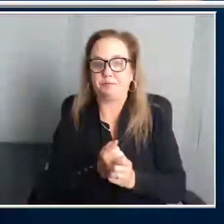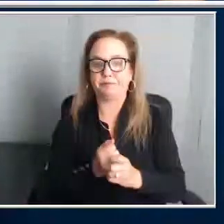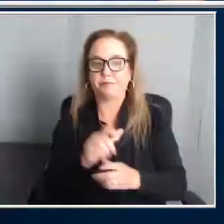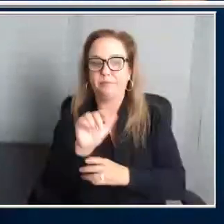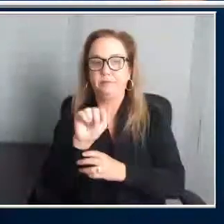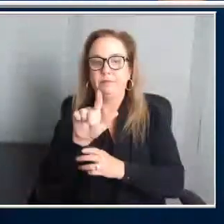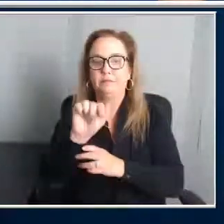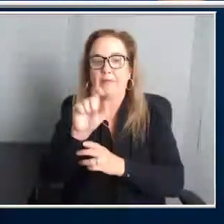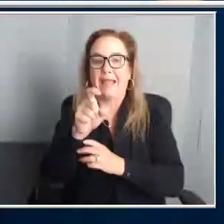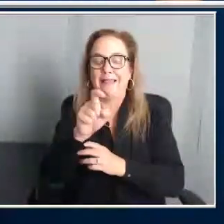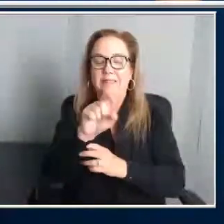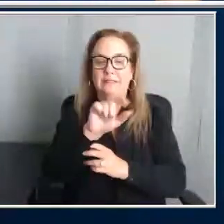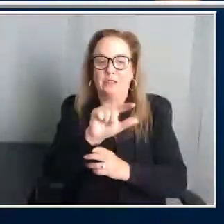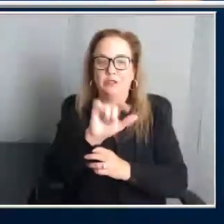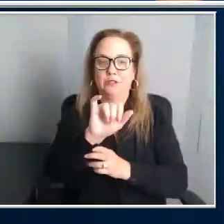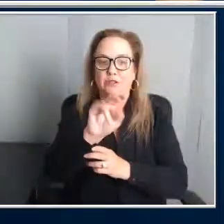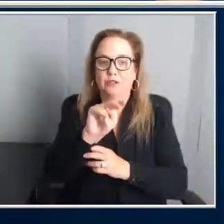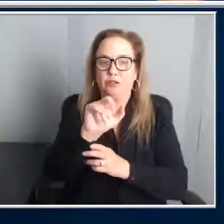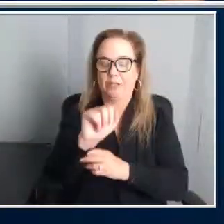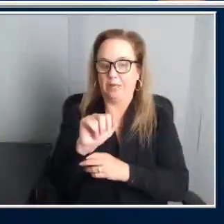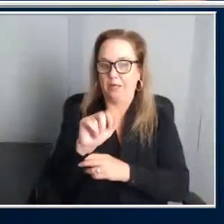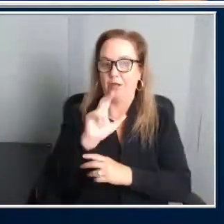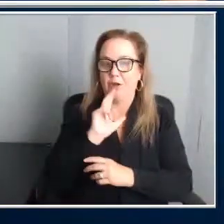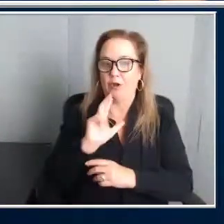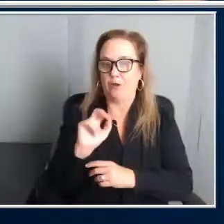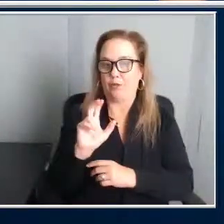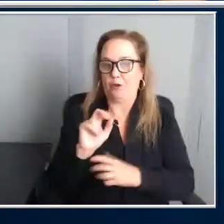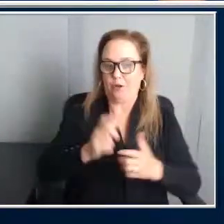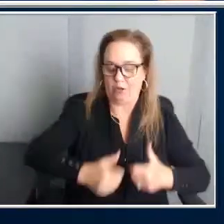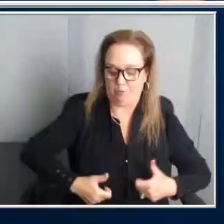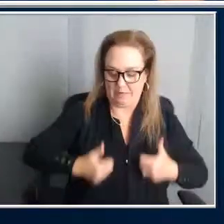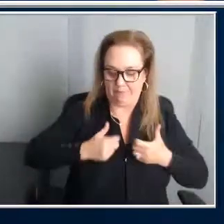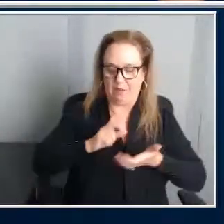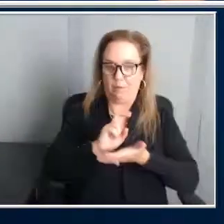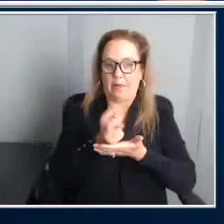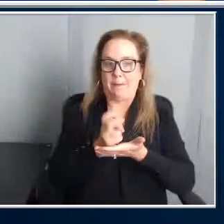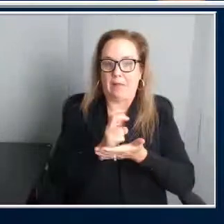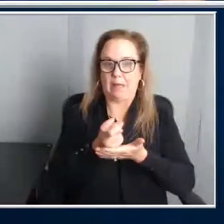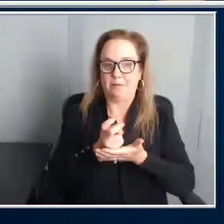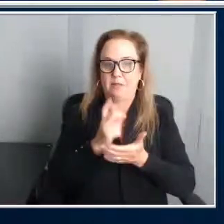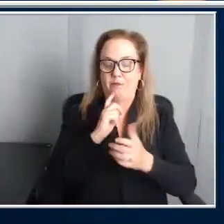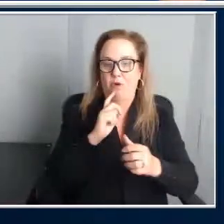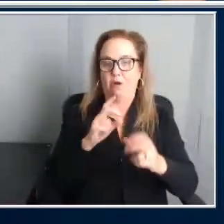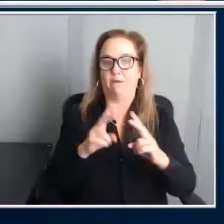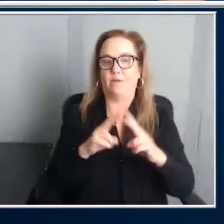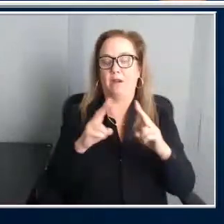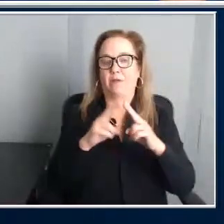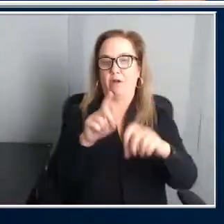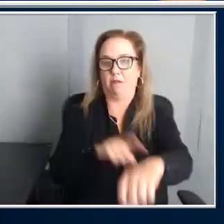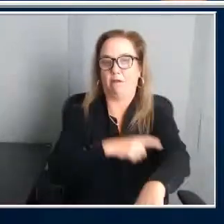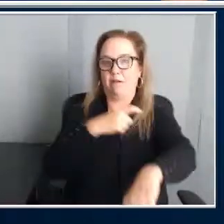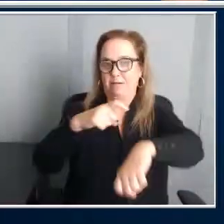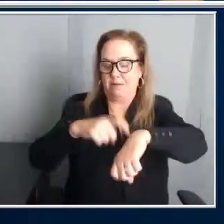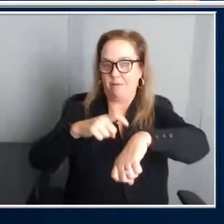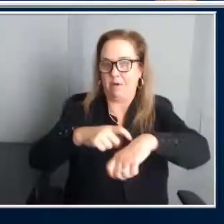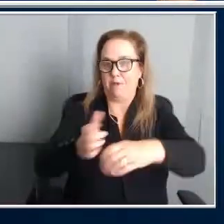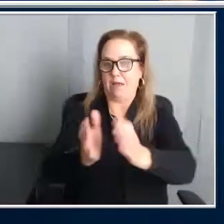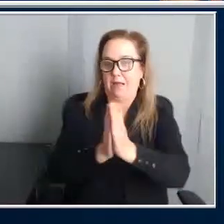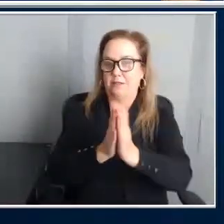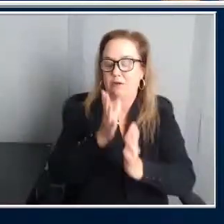Gina. Alex, you're 30 years old. You've been living with epilepsy for a very long time. So I want to ask you and your